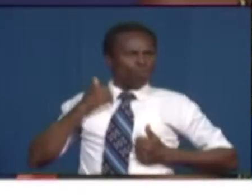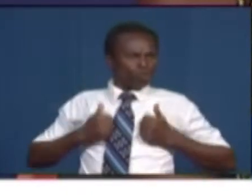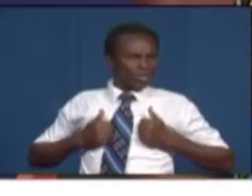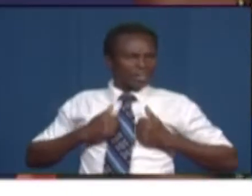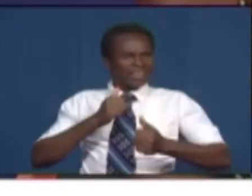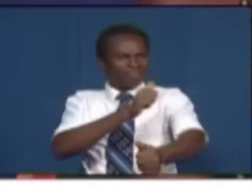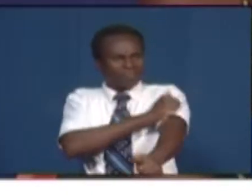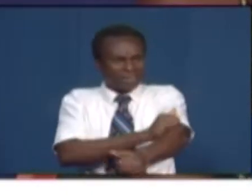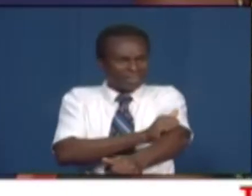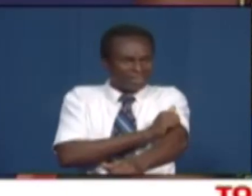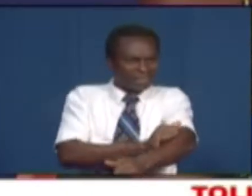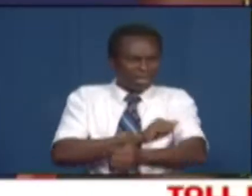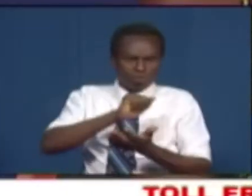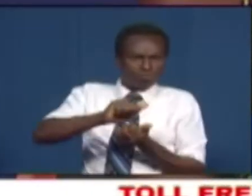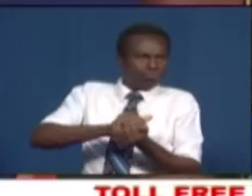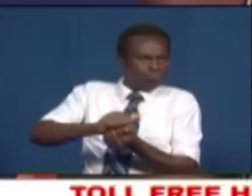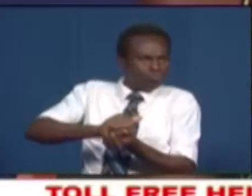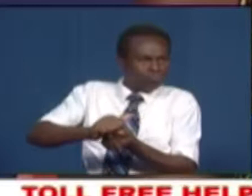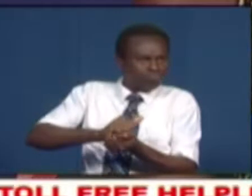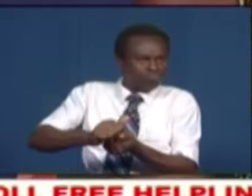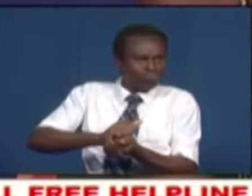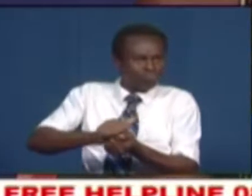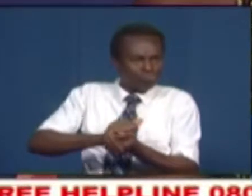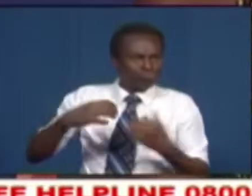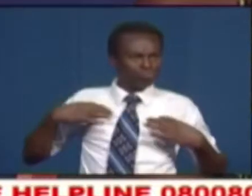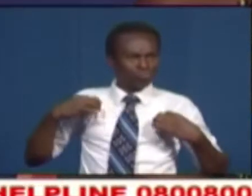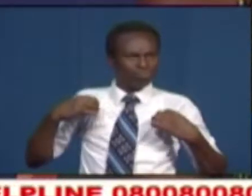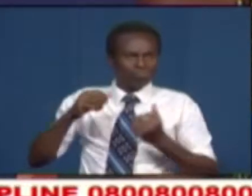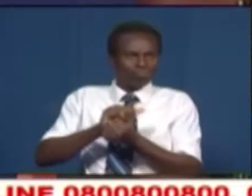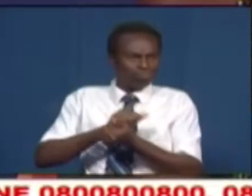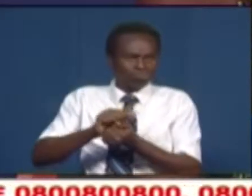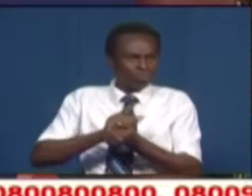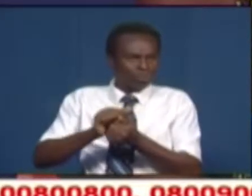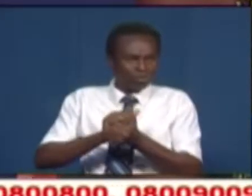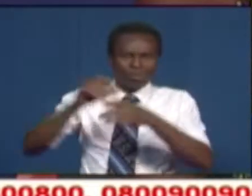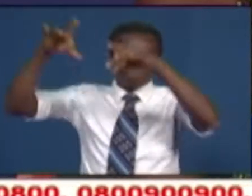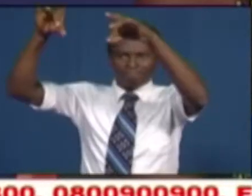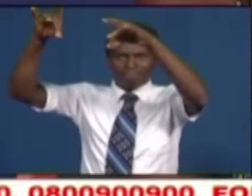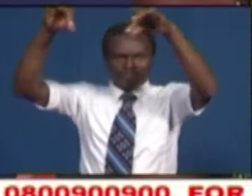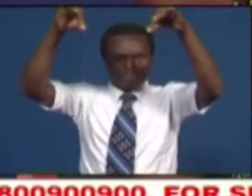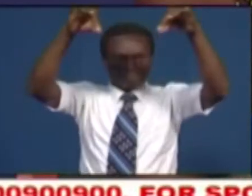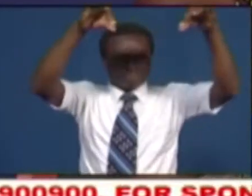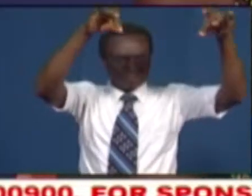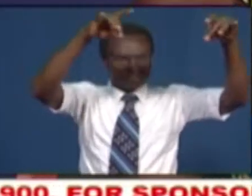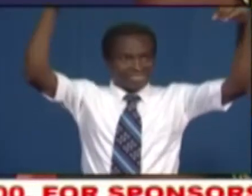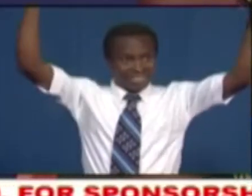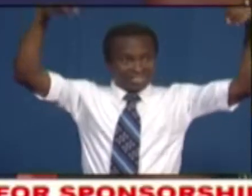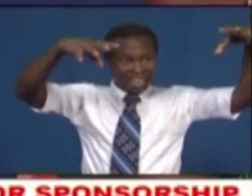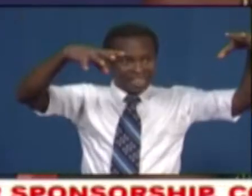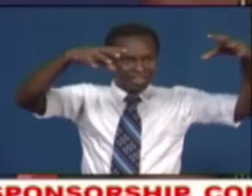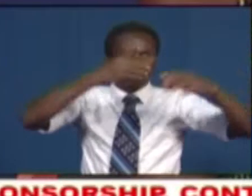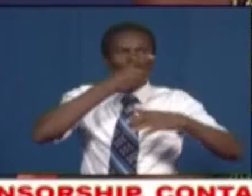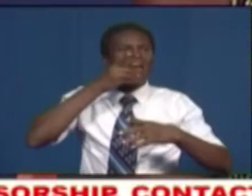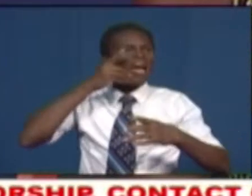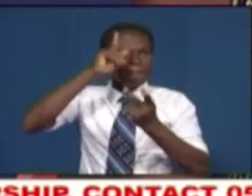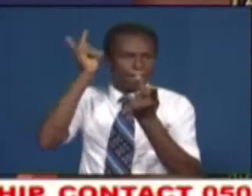clothes. My clothes as often as possible so that they do not become very dirty with scents that would not go well for my